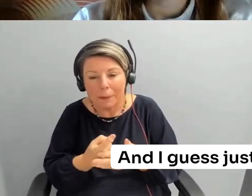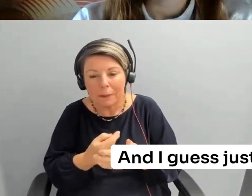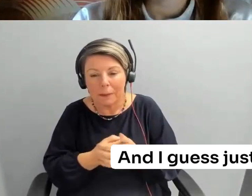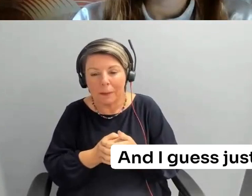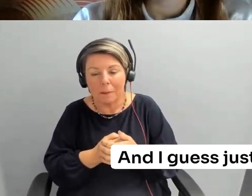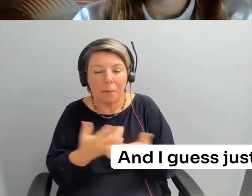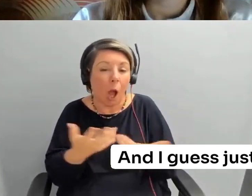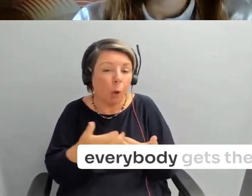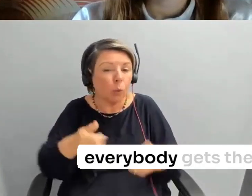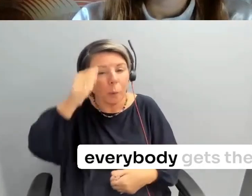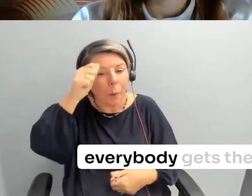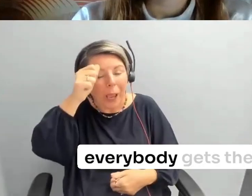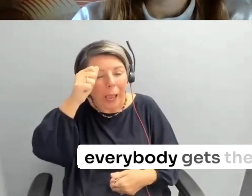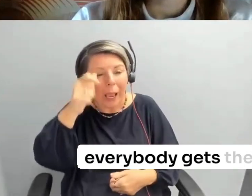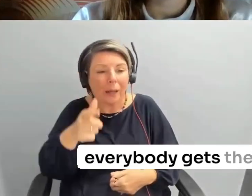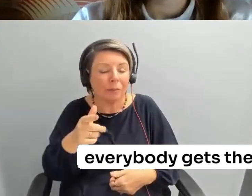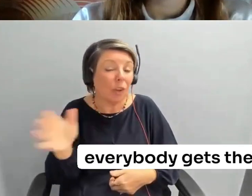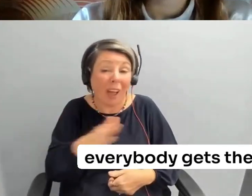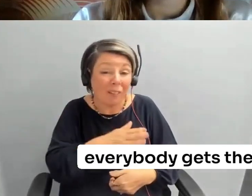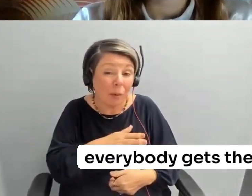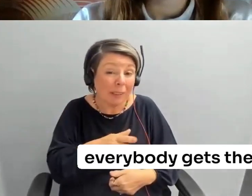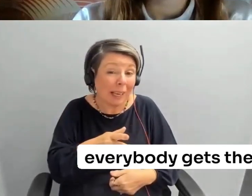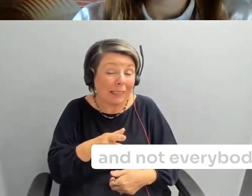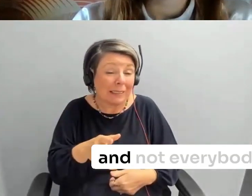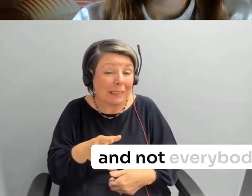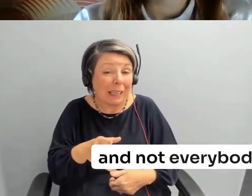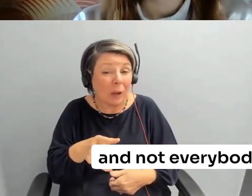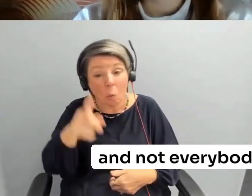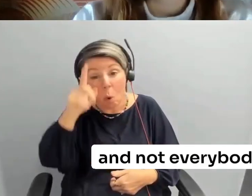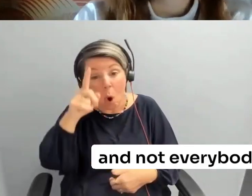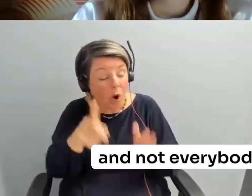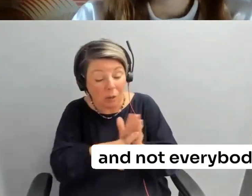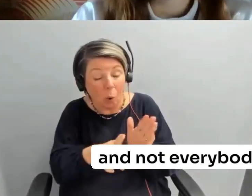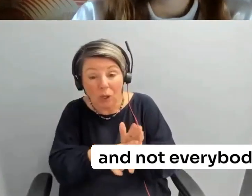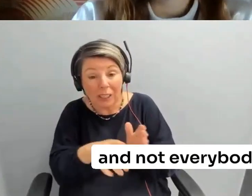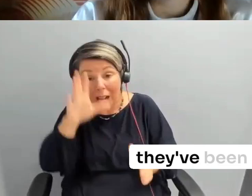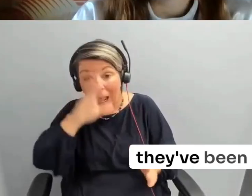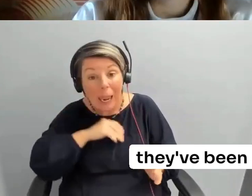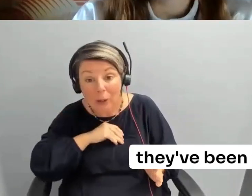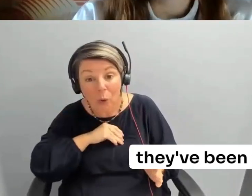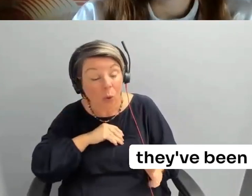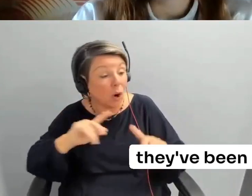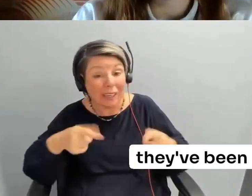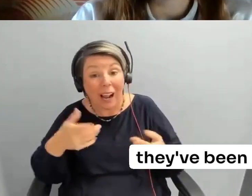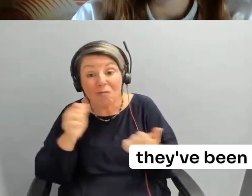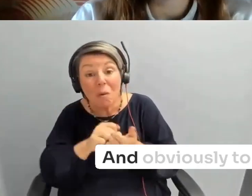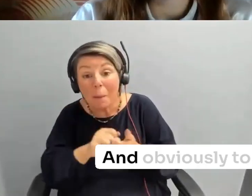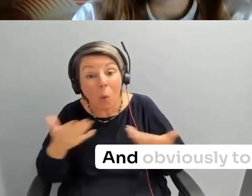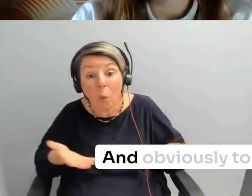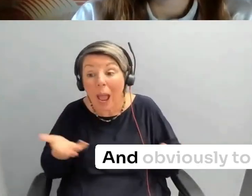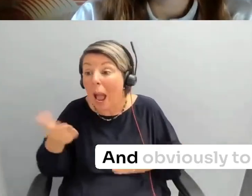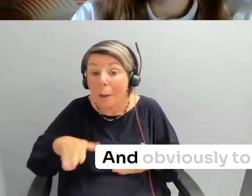just to be aware that not everybody gets the warning they want to go, and not everybody even can remember if they've been or where the loo